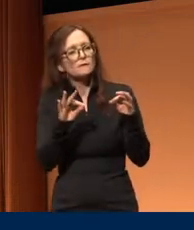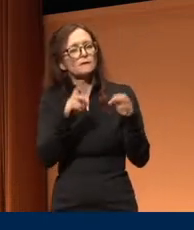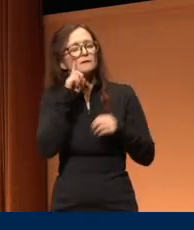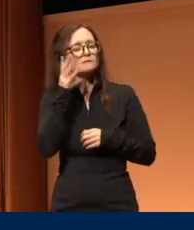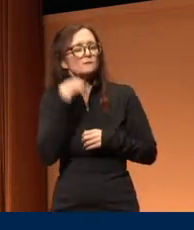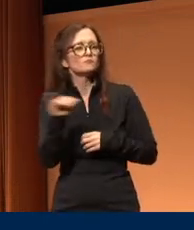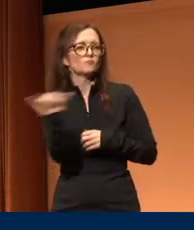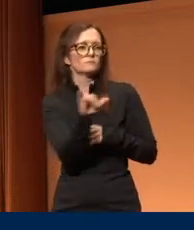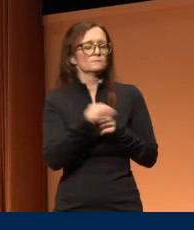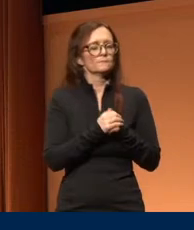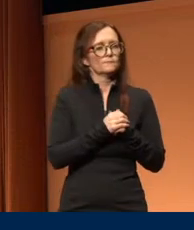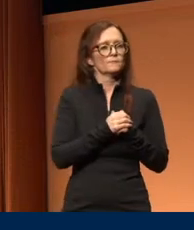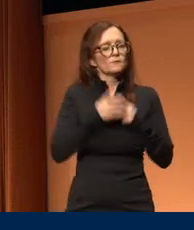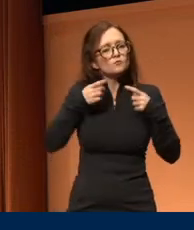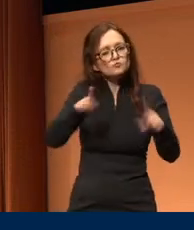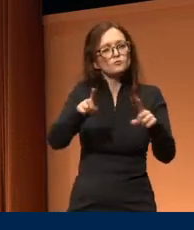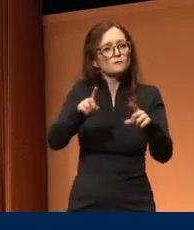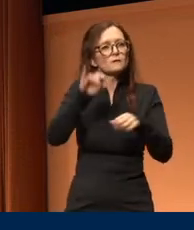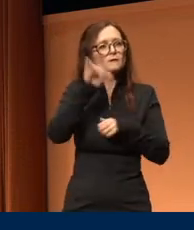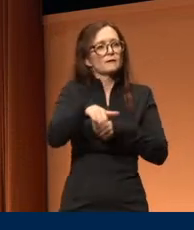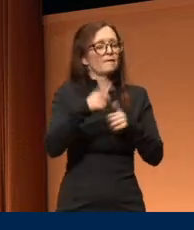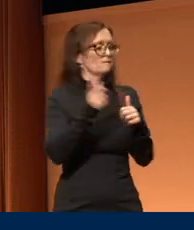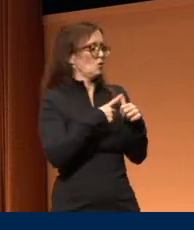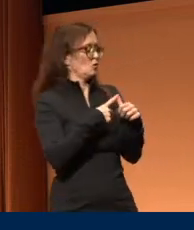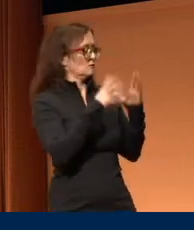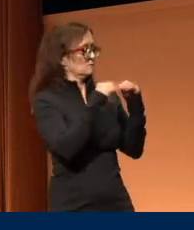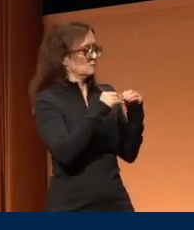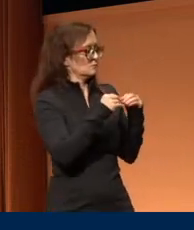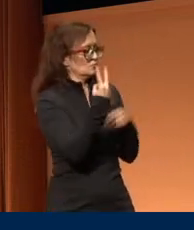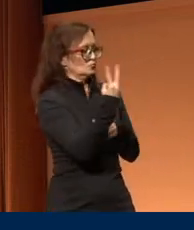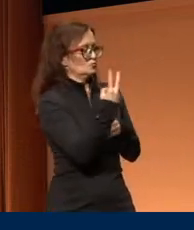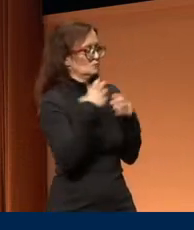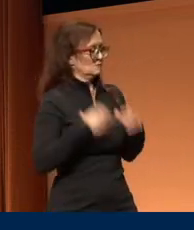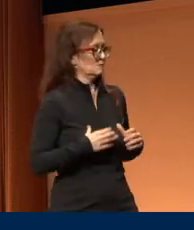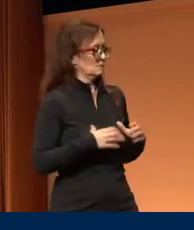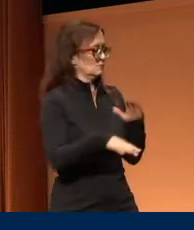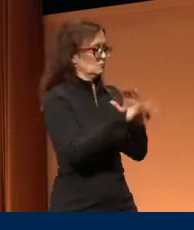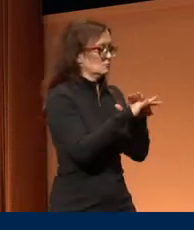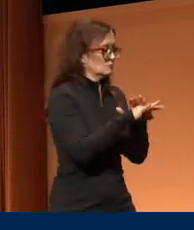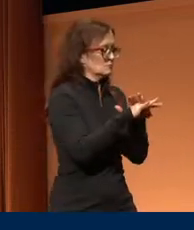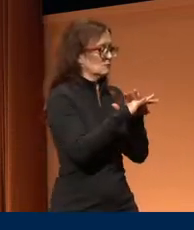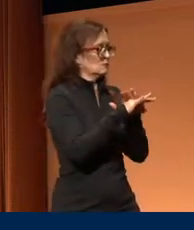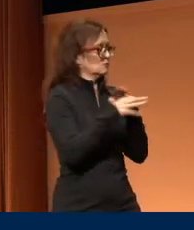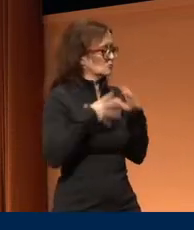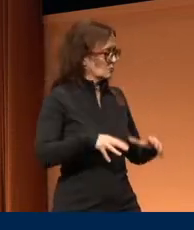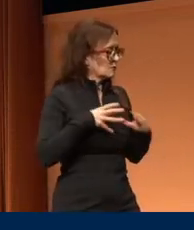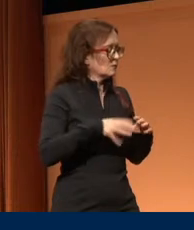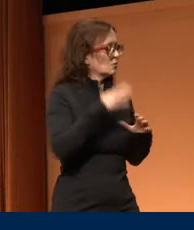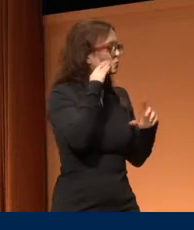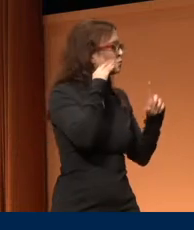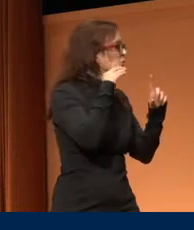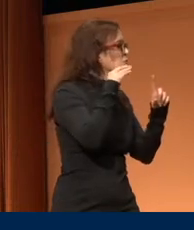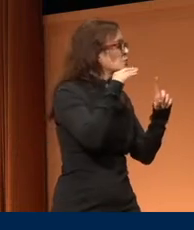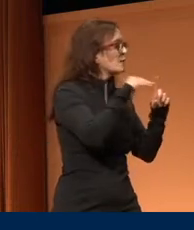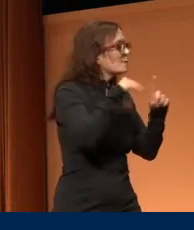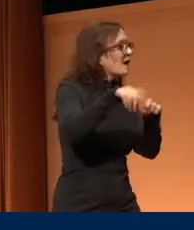well. During the first plenary session, two citizens chosen by lot addressed the whole group to remind them of the importance of what they were doing and